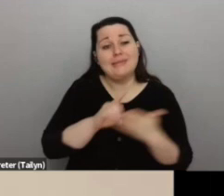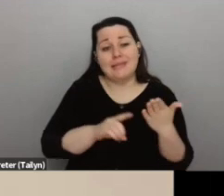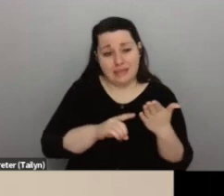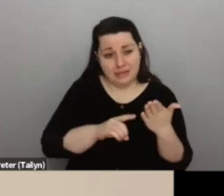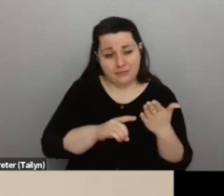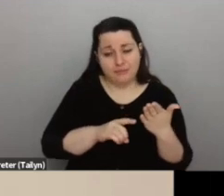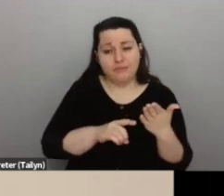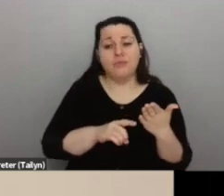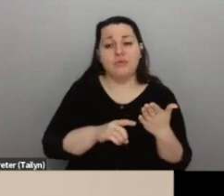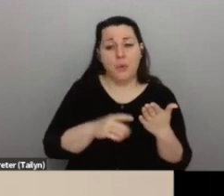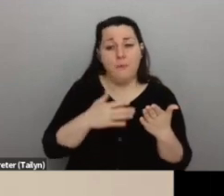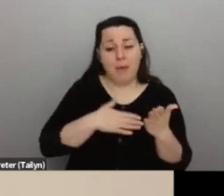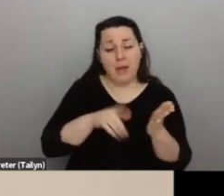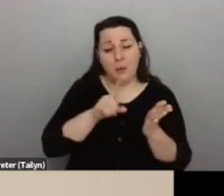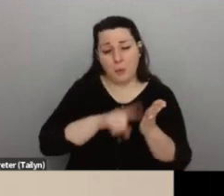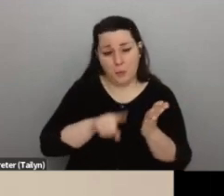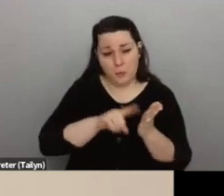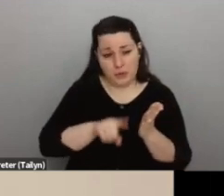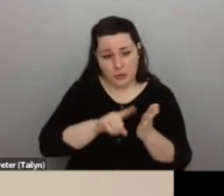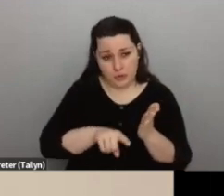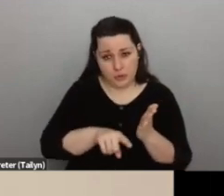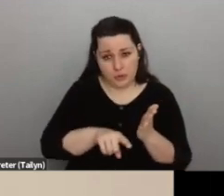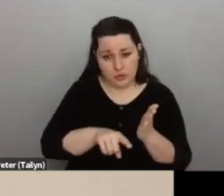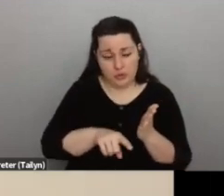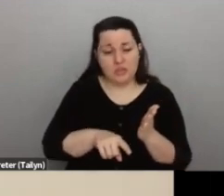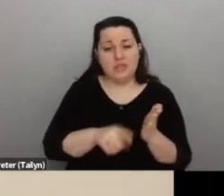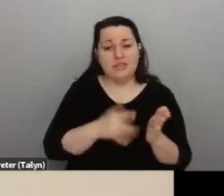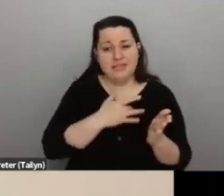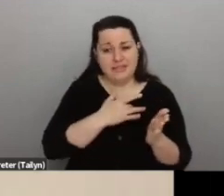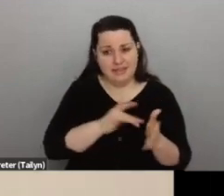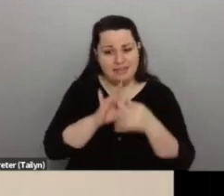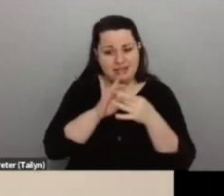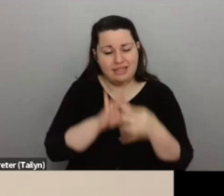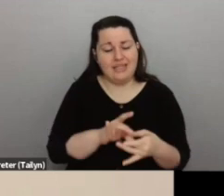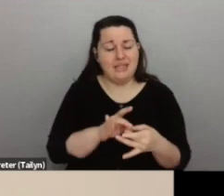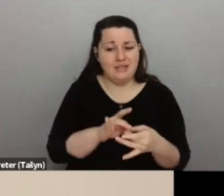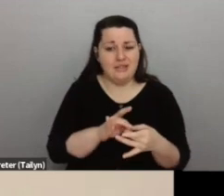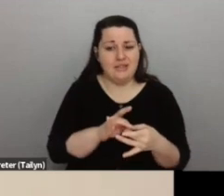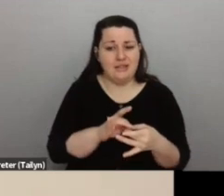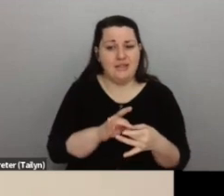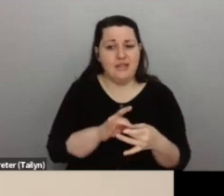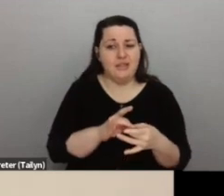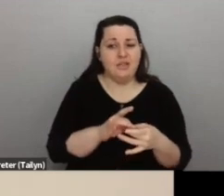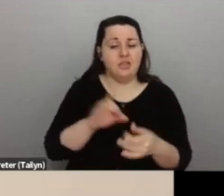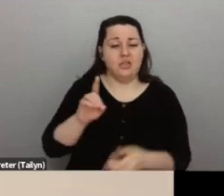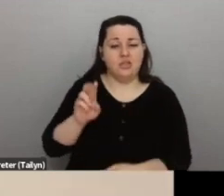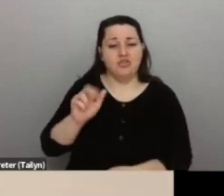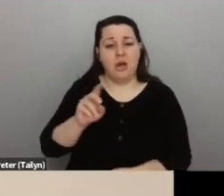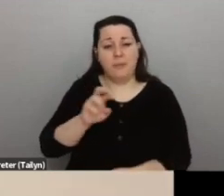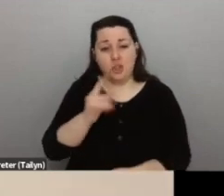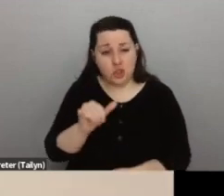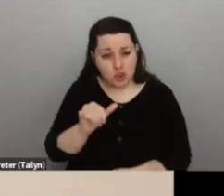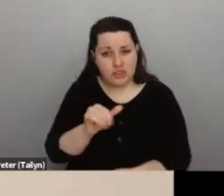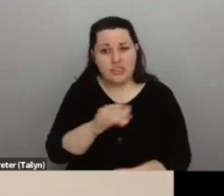So a lot of my research interests relate to the combination of dramaturgy and